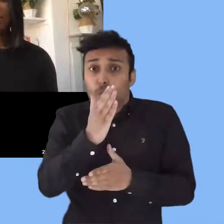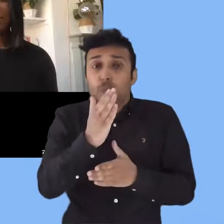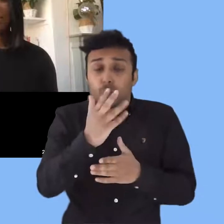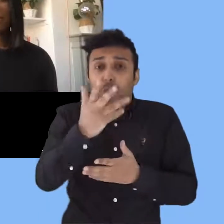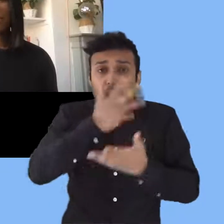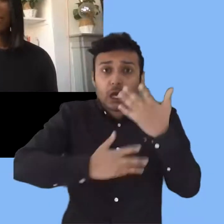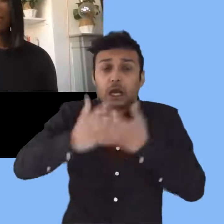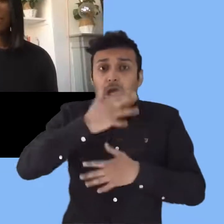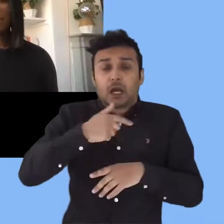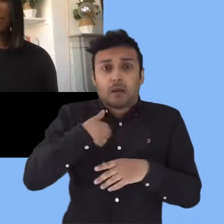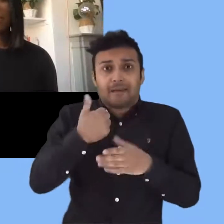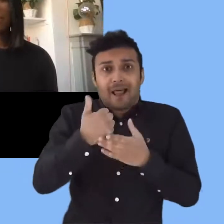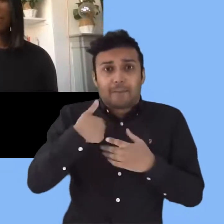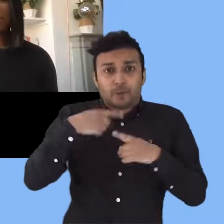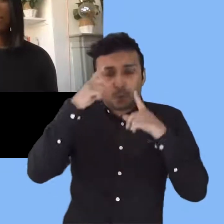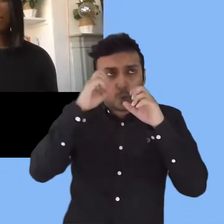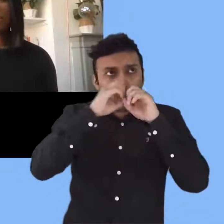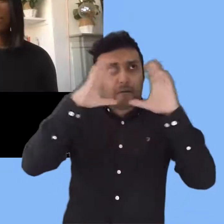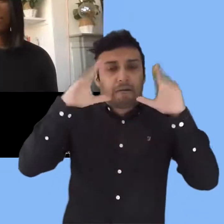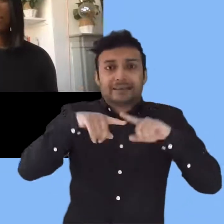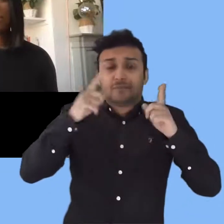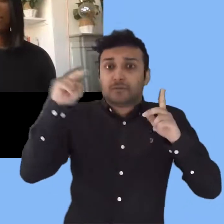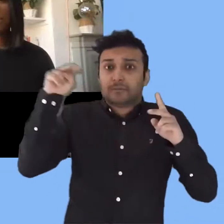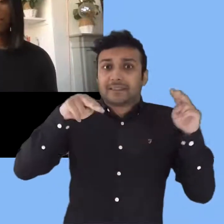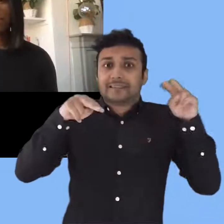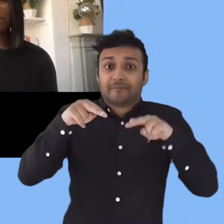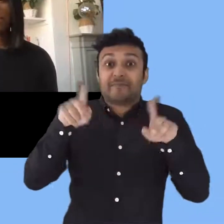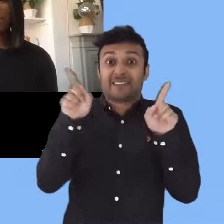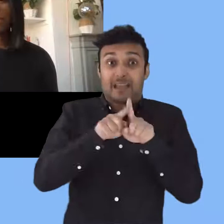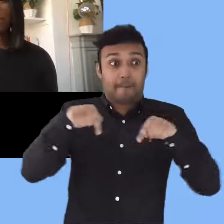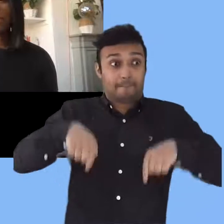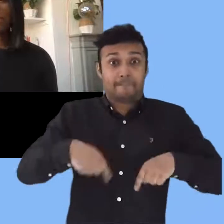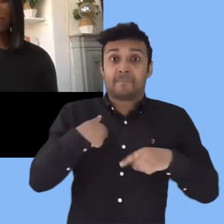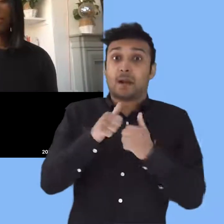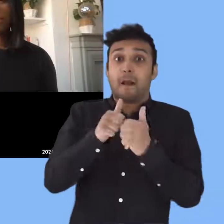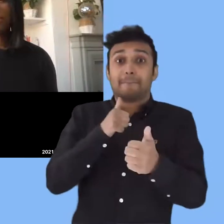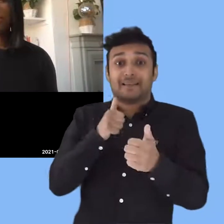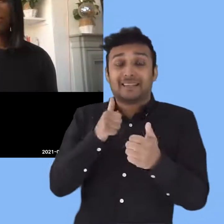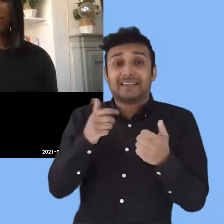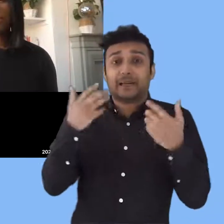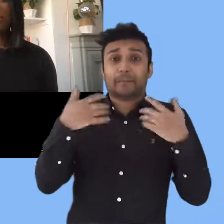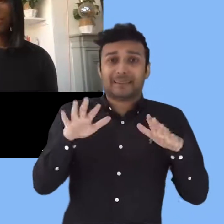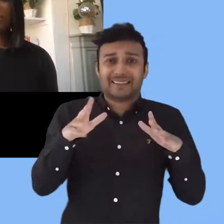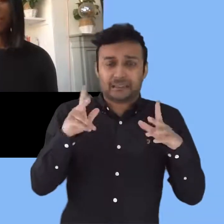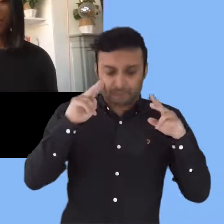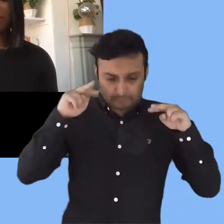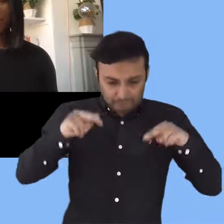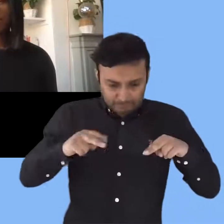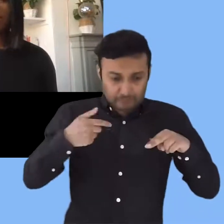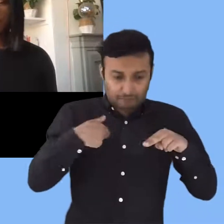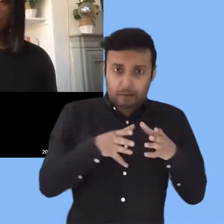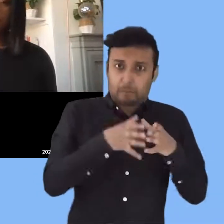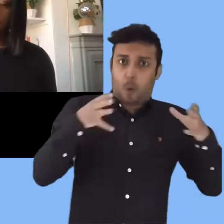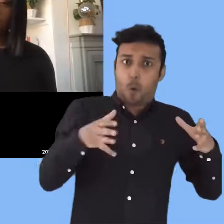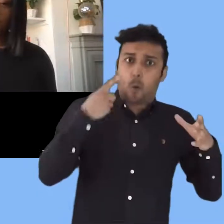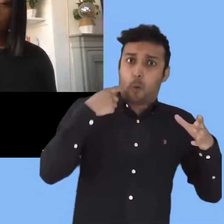And during all of that, we were reflecting as a company on our own colour blindness as a majority white company, with